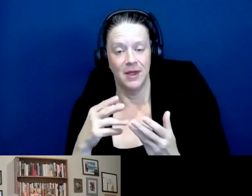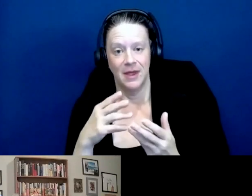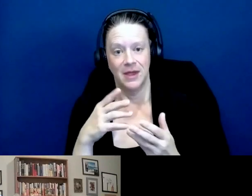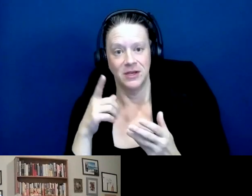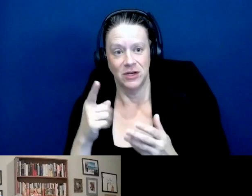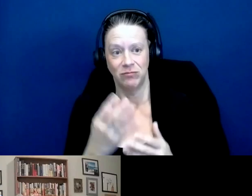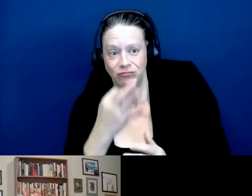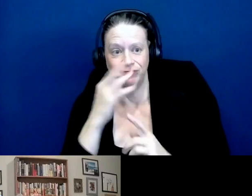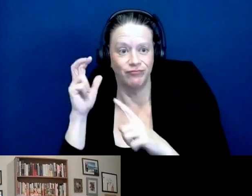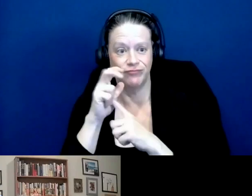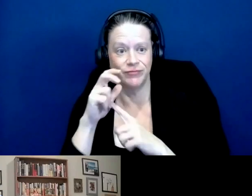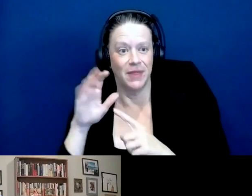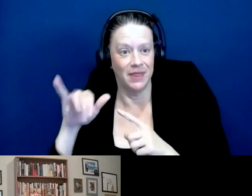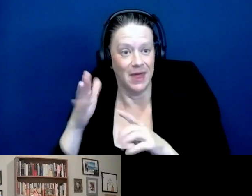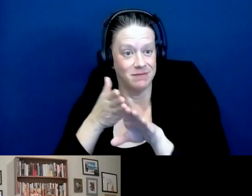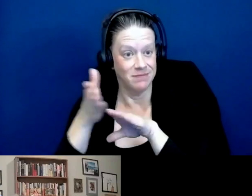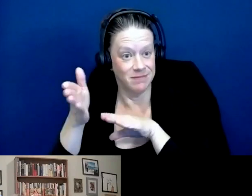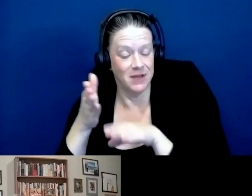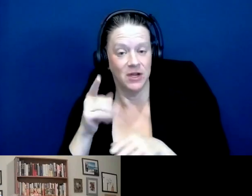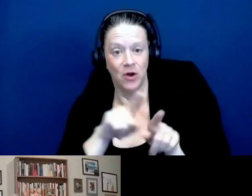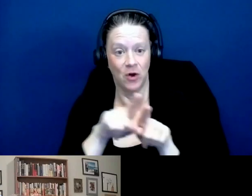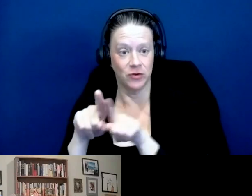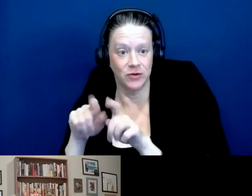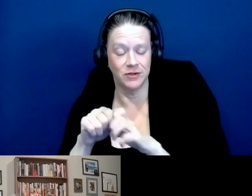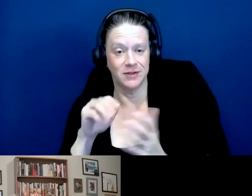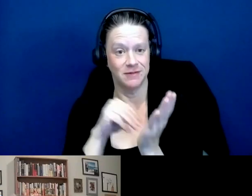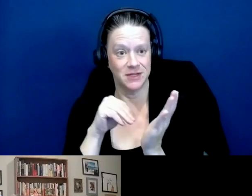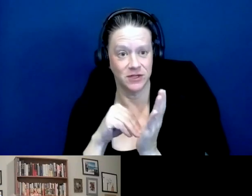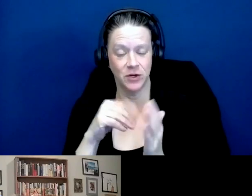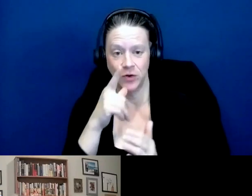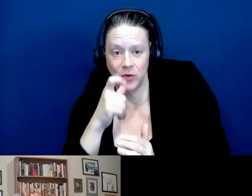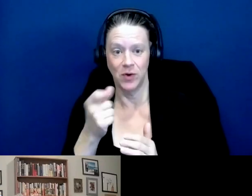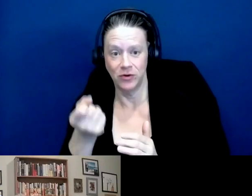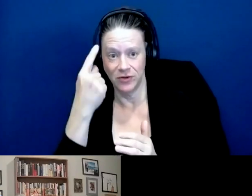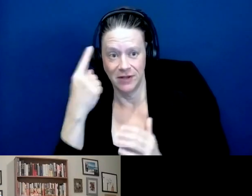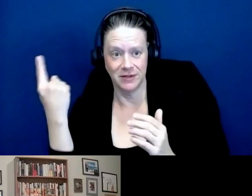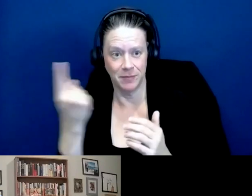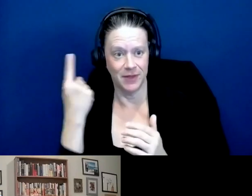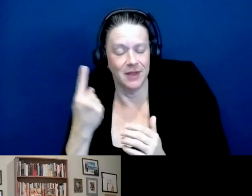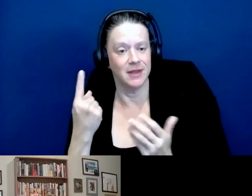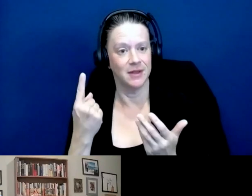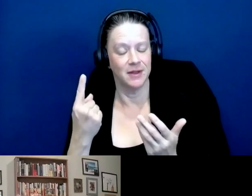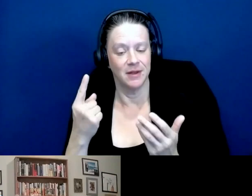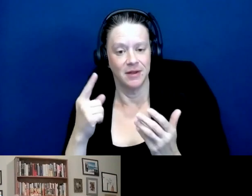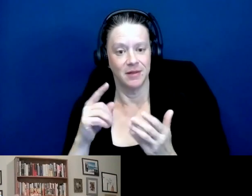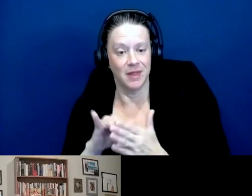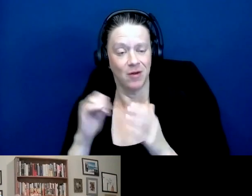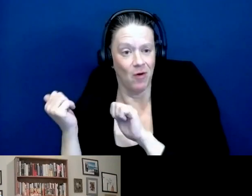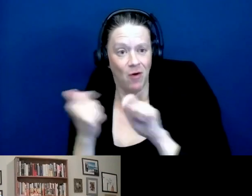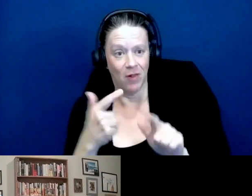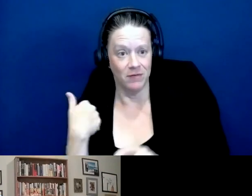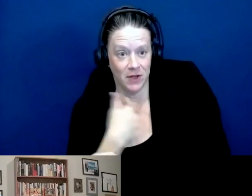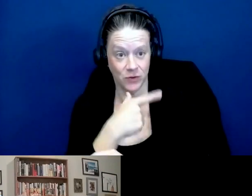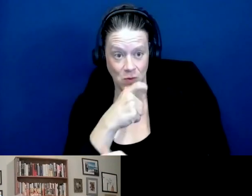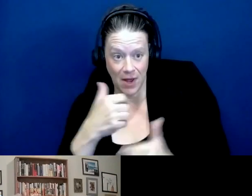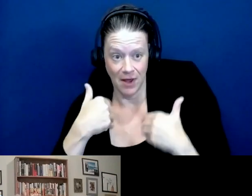is a physician who understands something that I think all of us who have children with disabilities understand, which is that the